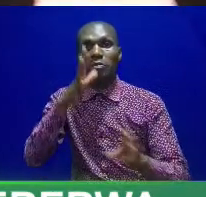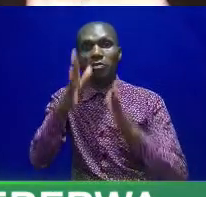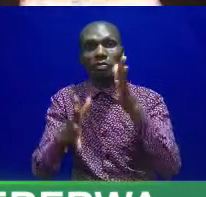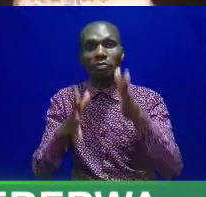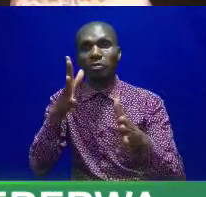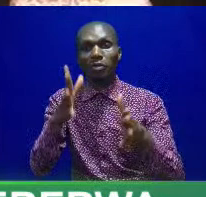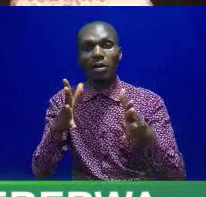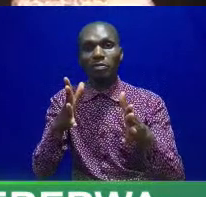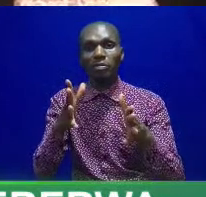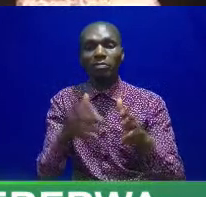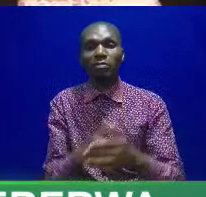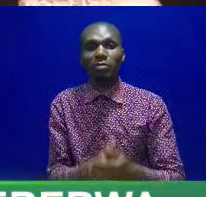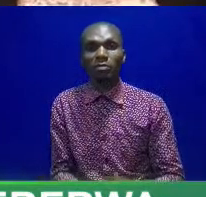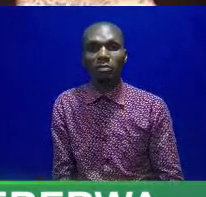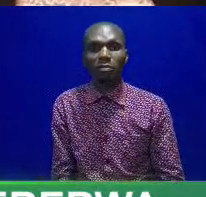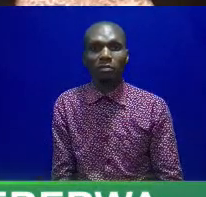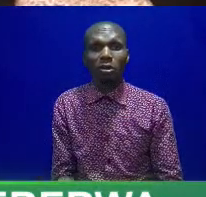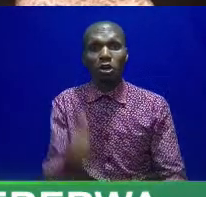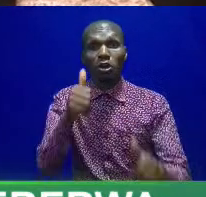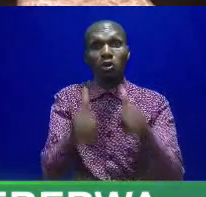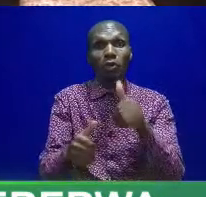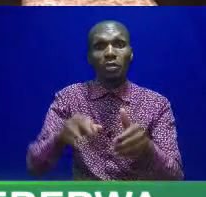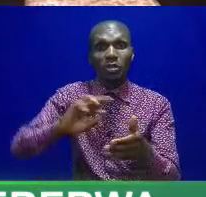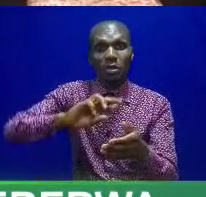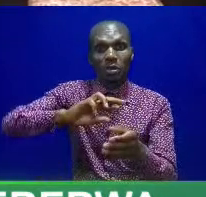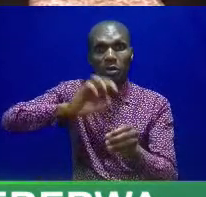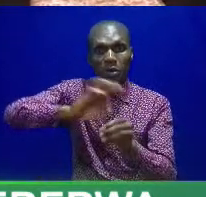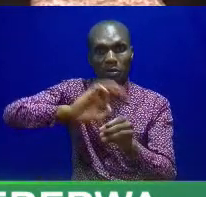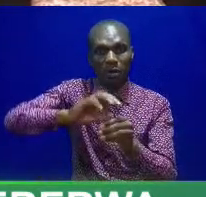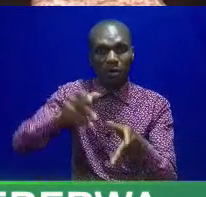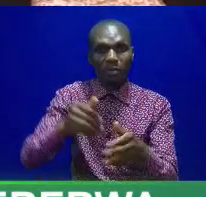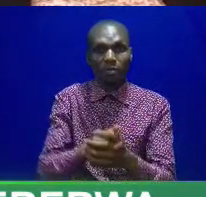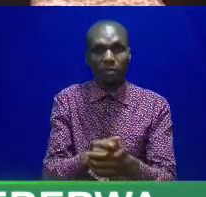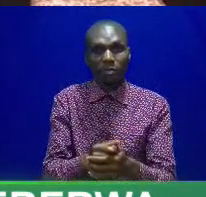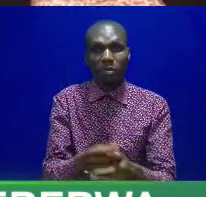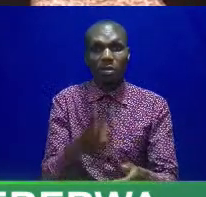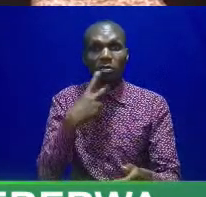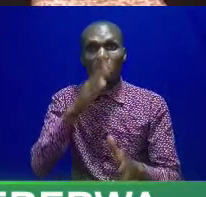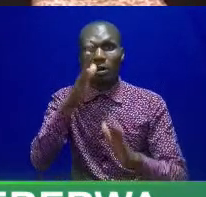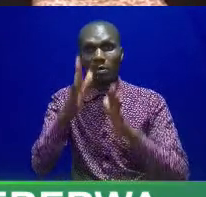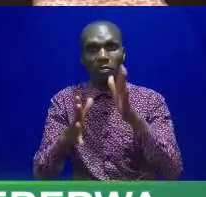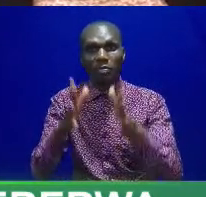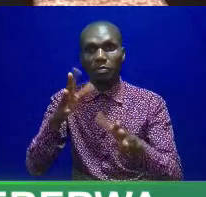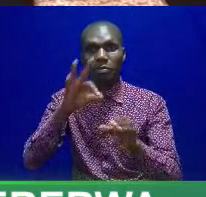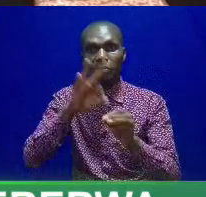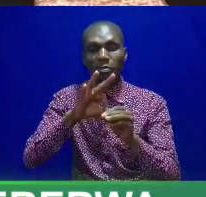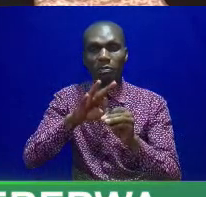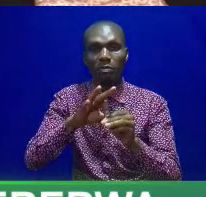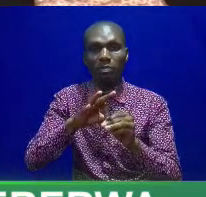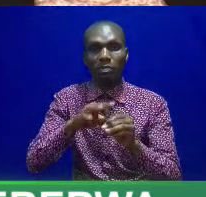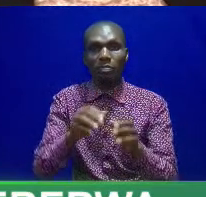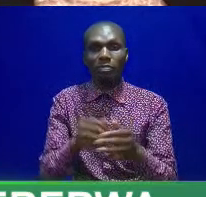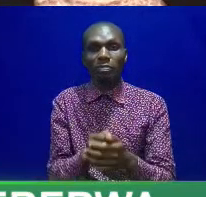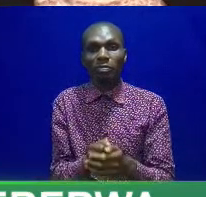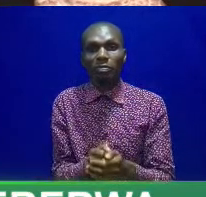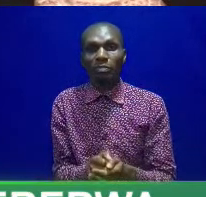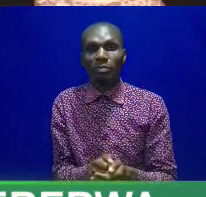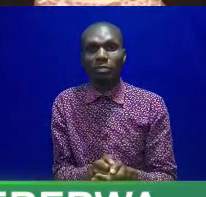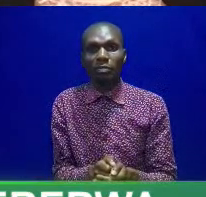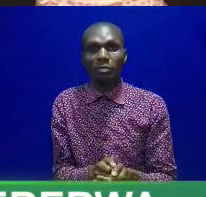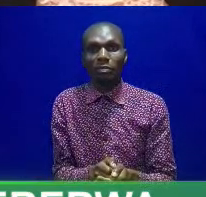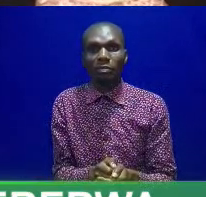votes were recorded? 255. So truly there is 0 vote unaccounted.